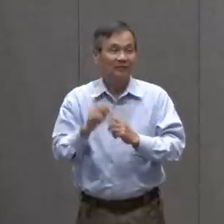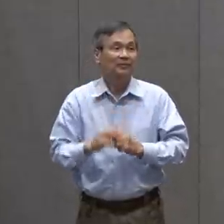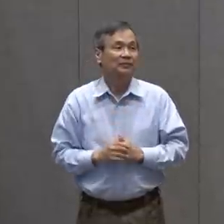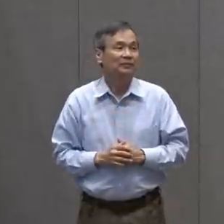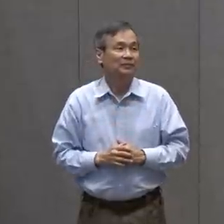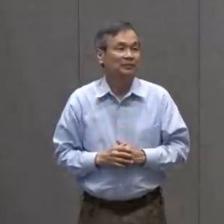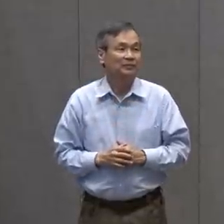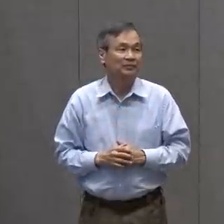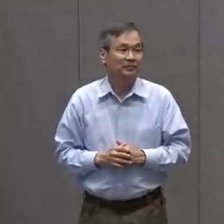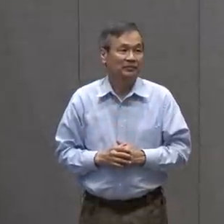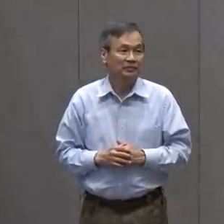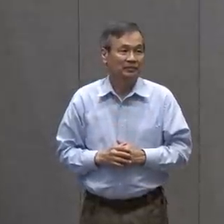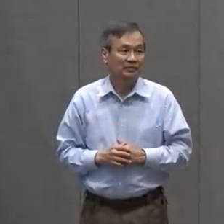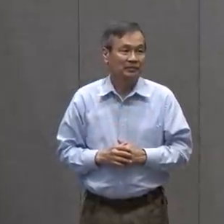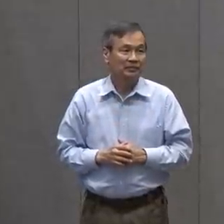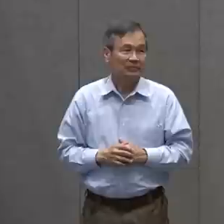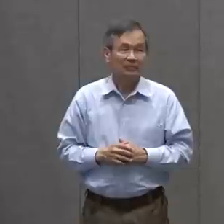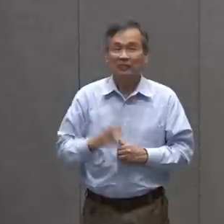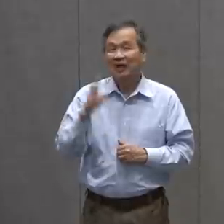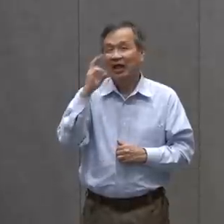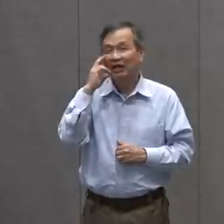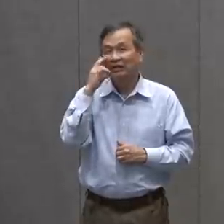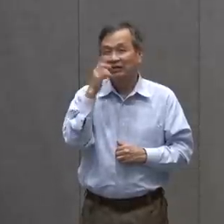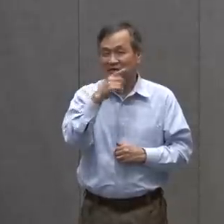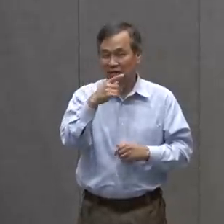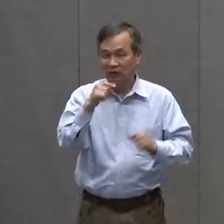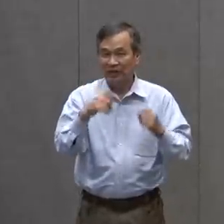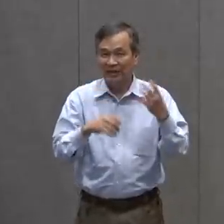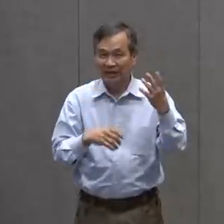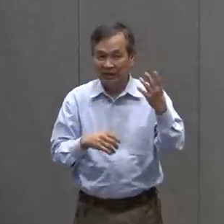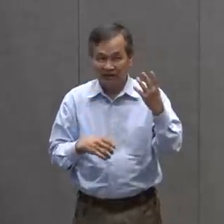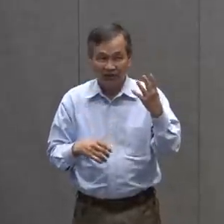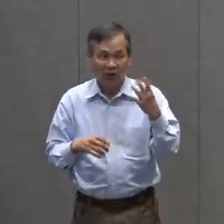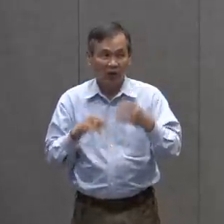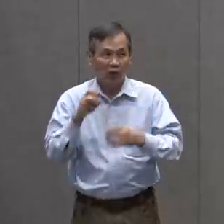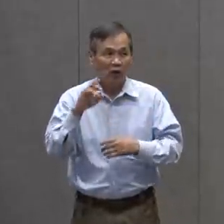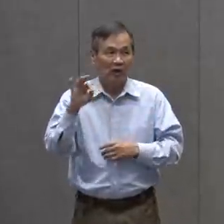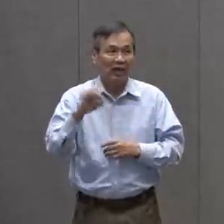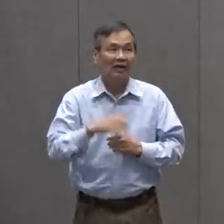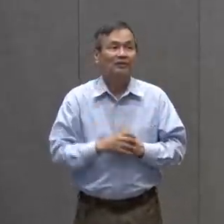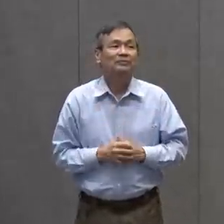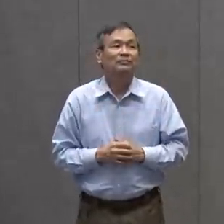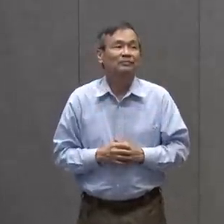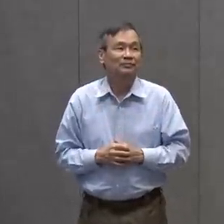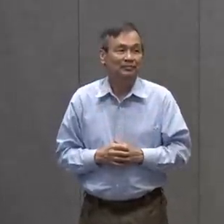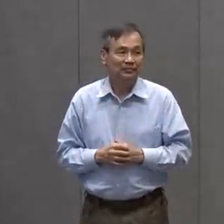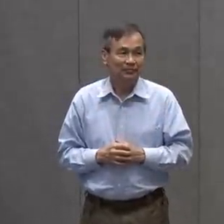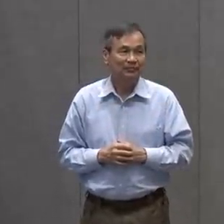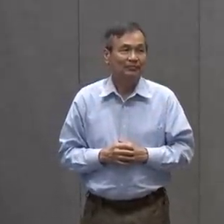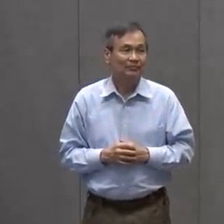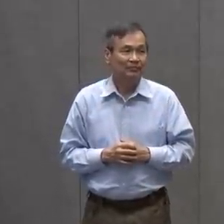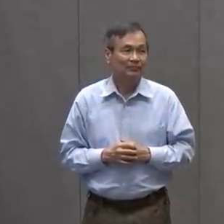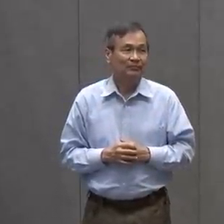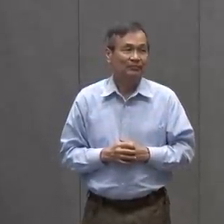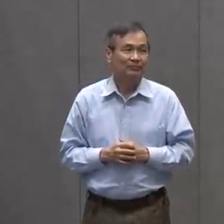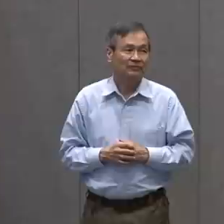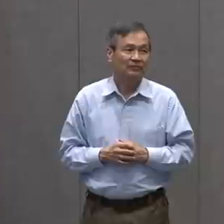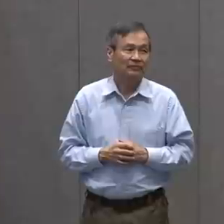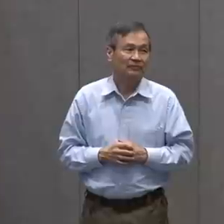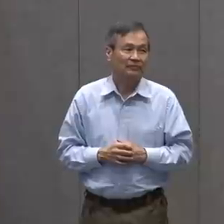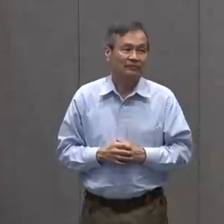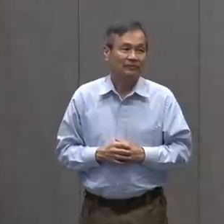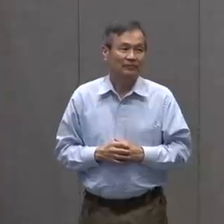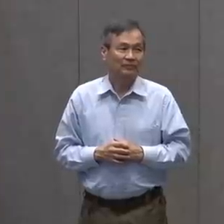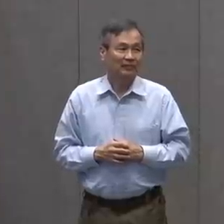I see where she's going. She's either looking for a 4 here or a 9 here. Okay, so that means... No, we don't want her